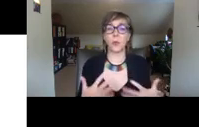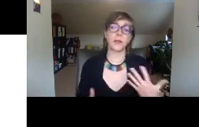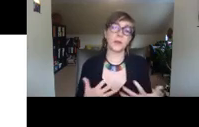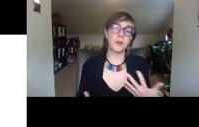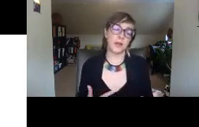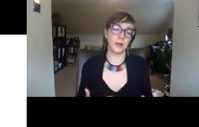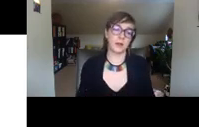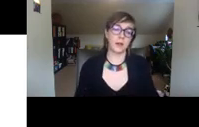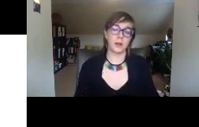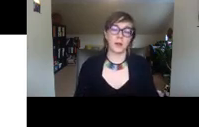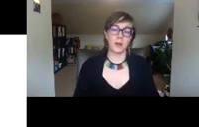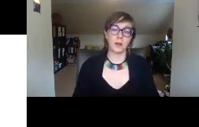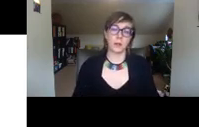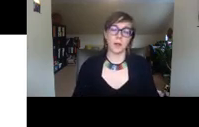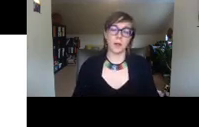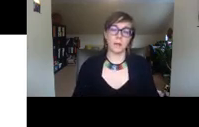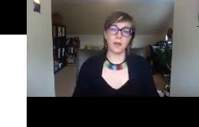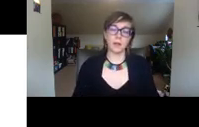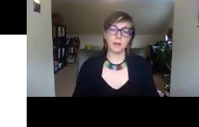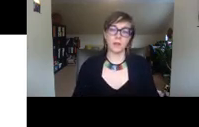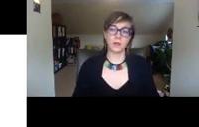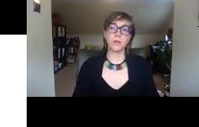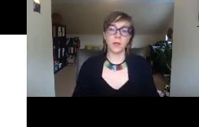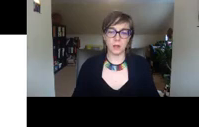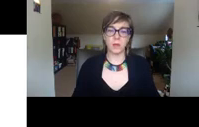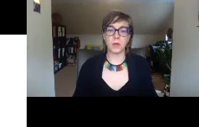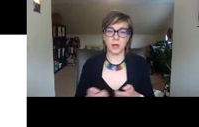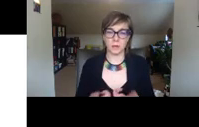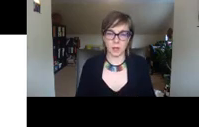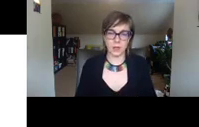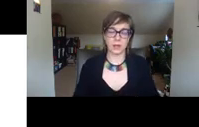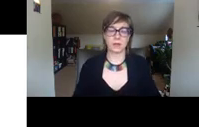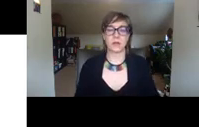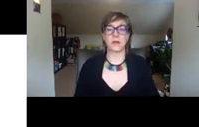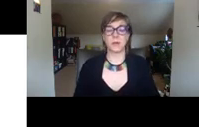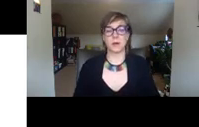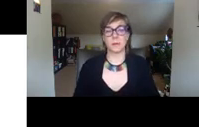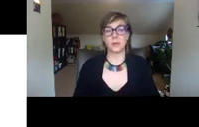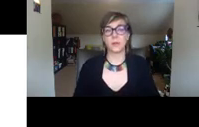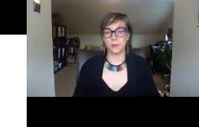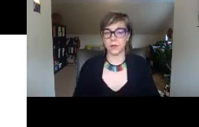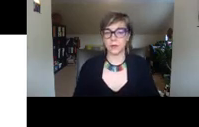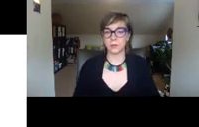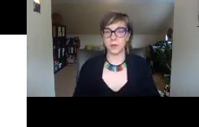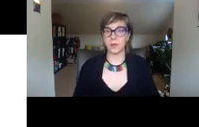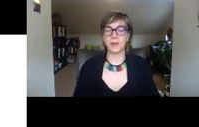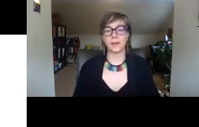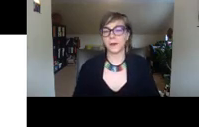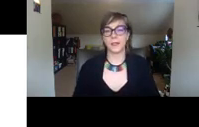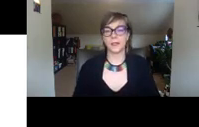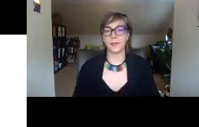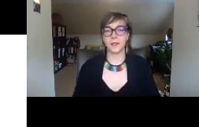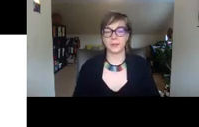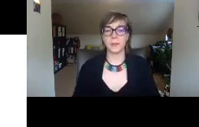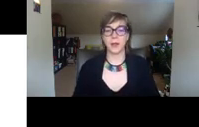similarly, the way of communicating. Many of us don't like communicating via text. I have multiple friends that really,